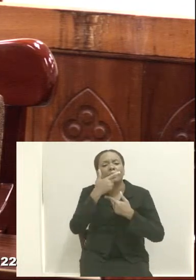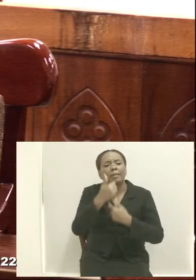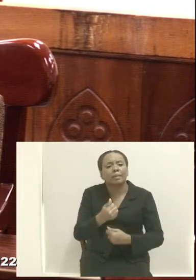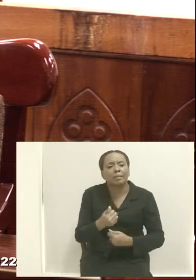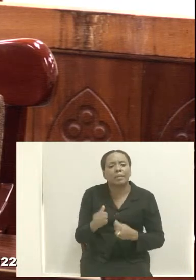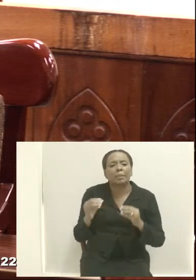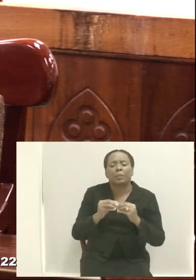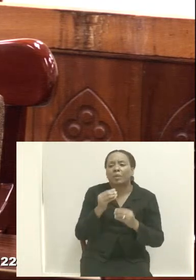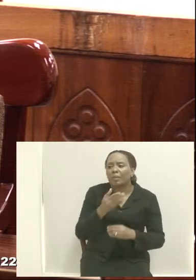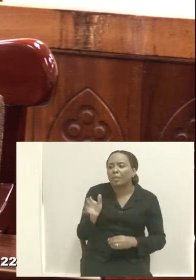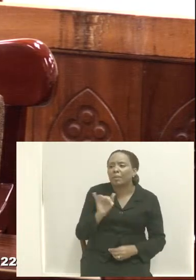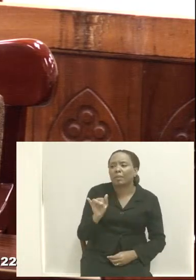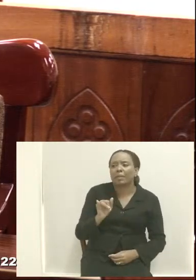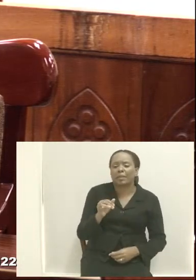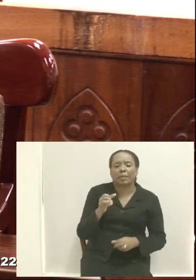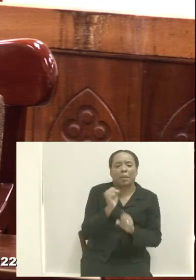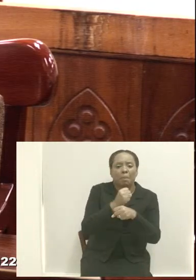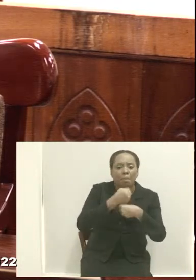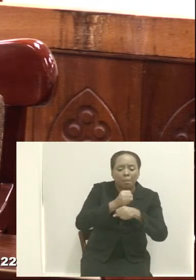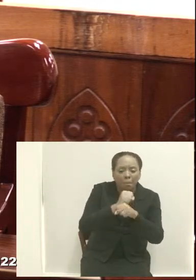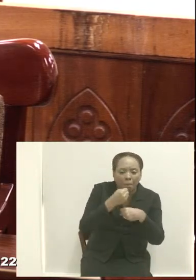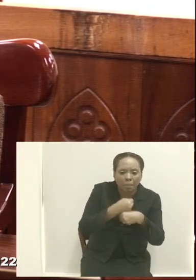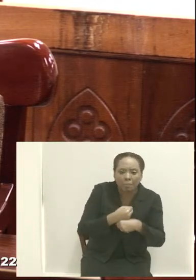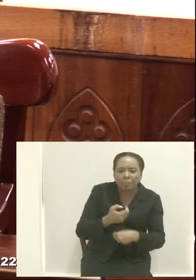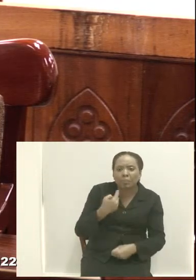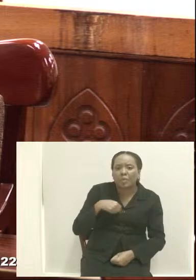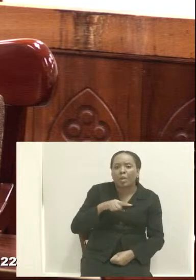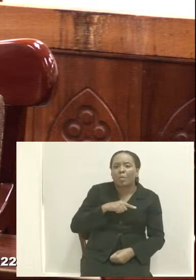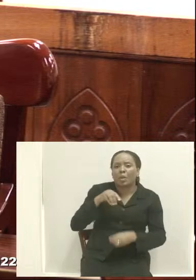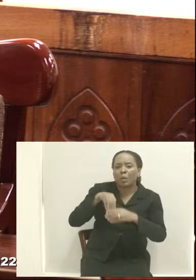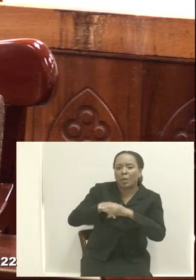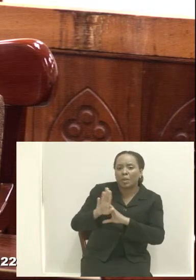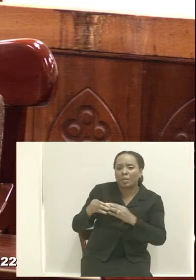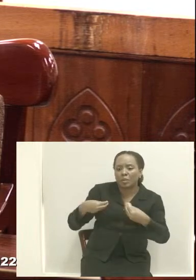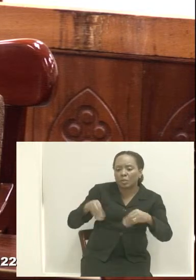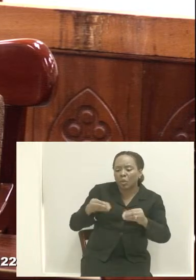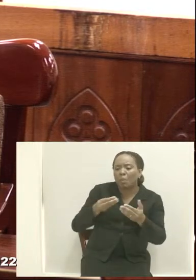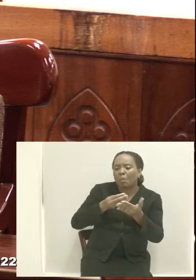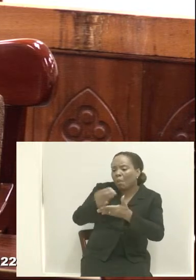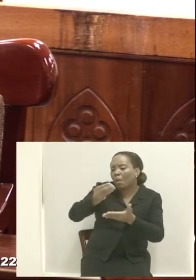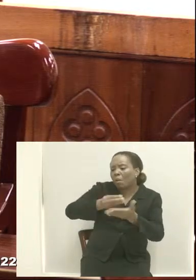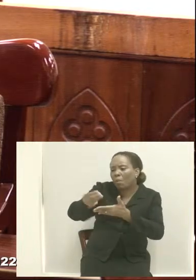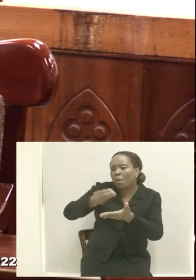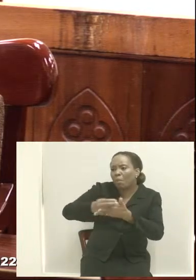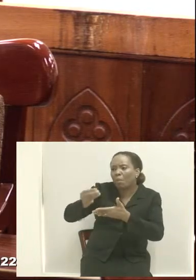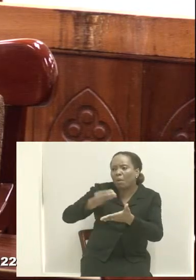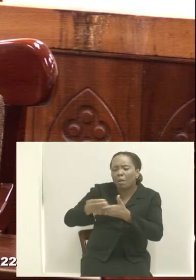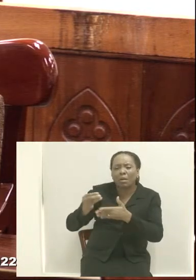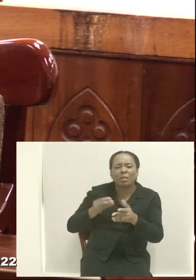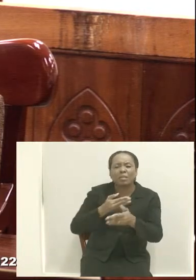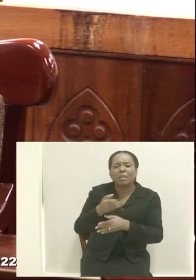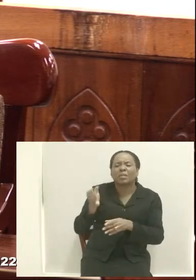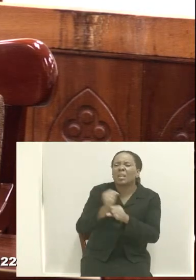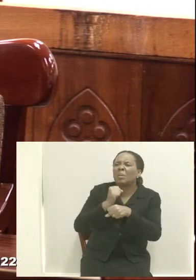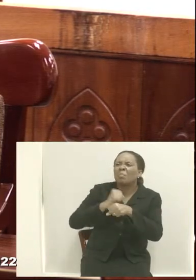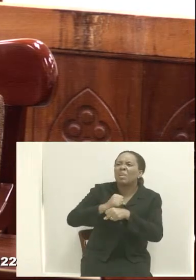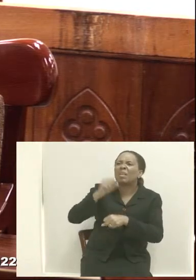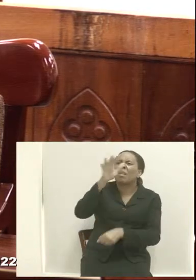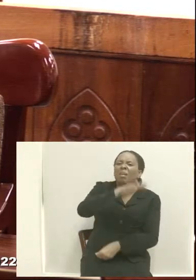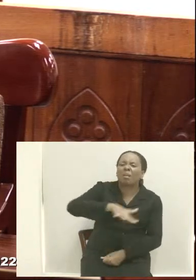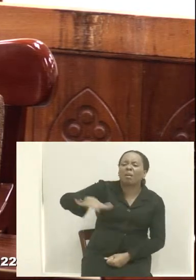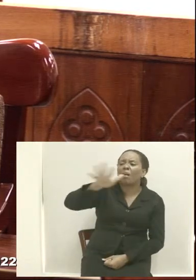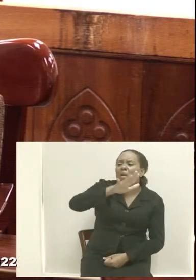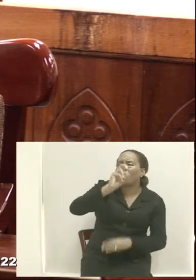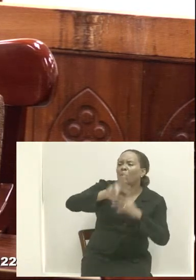and we buy so many things that are made thousands of miles away without the instant realization that